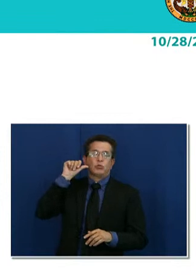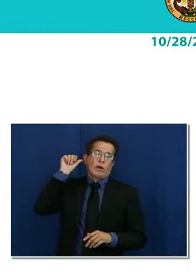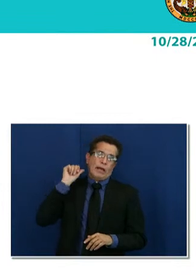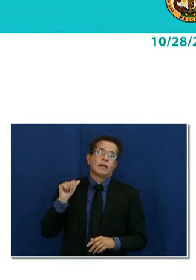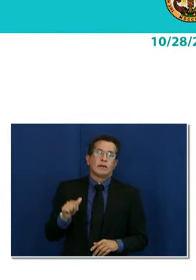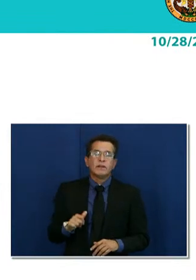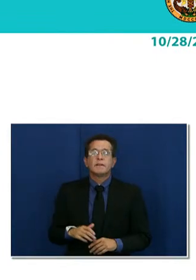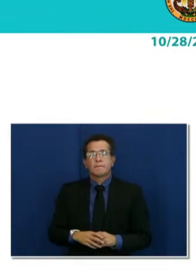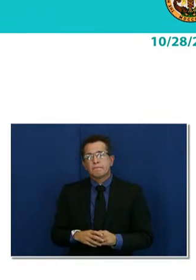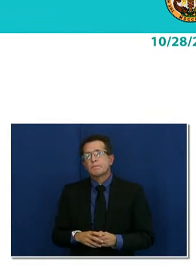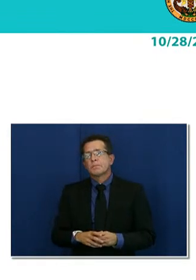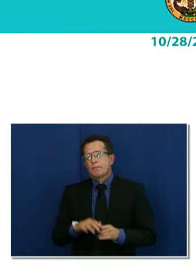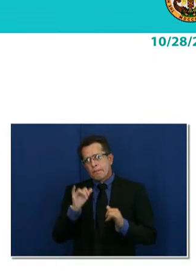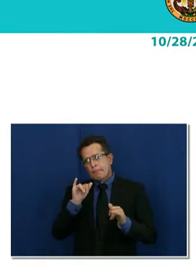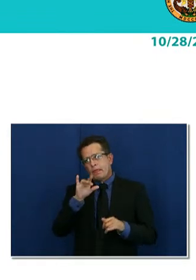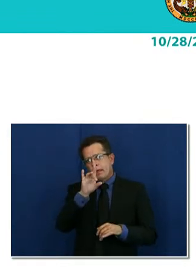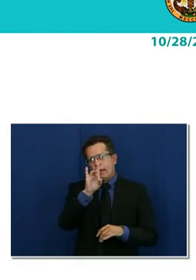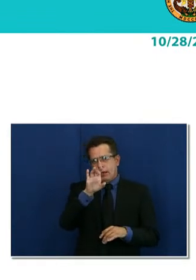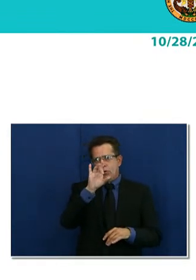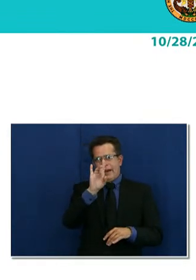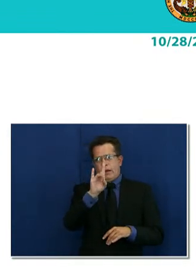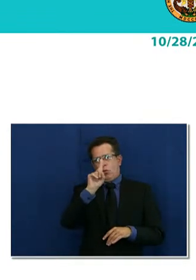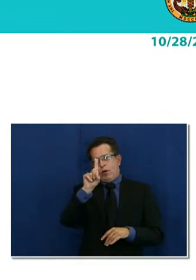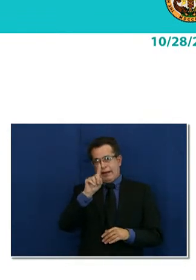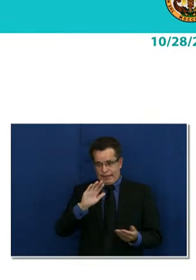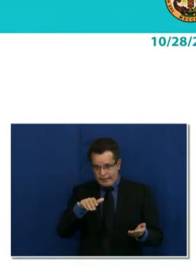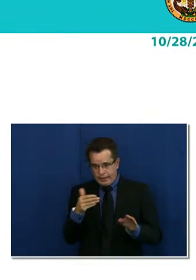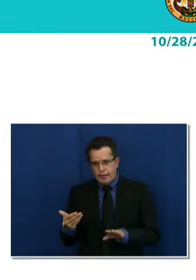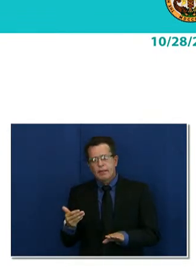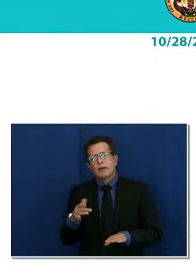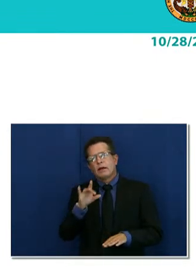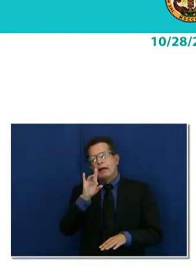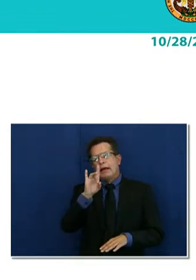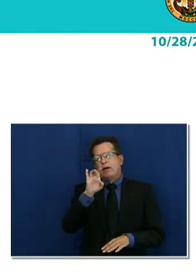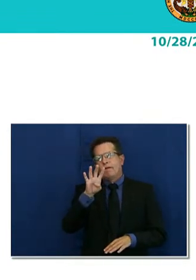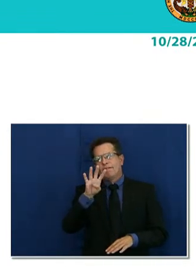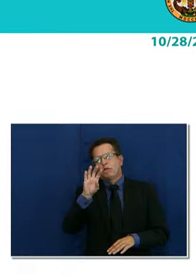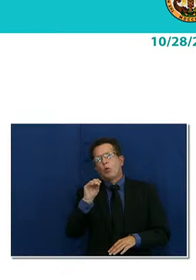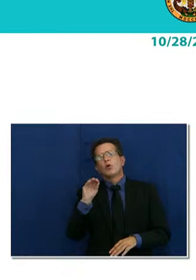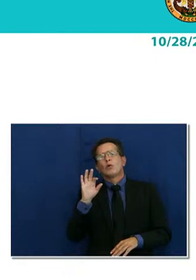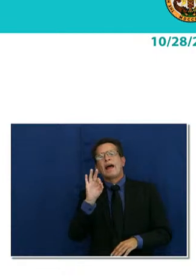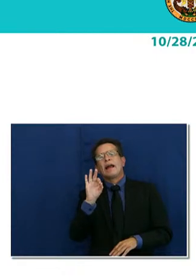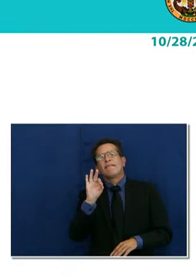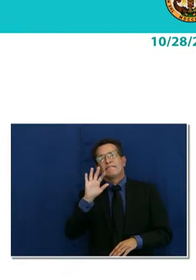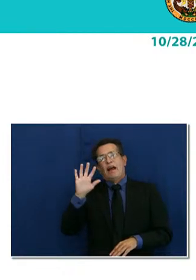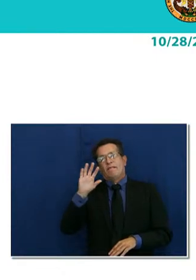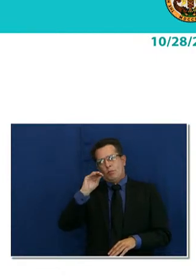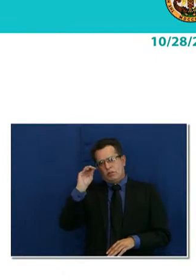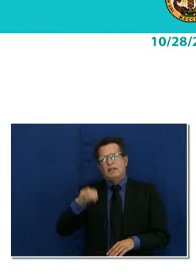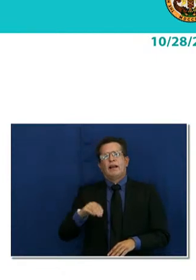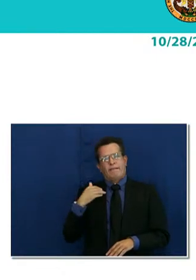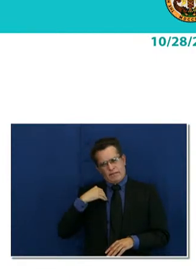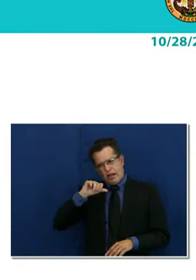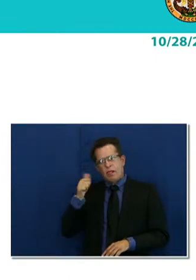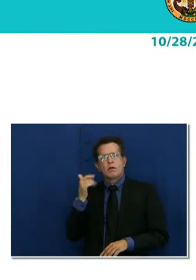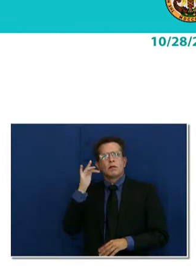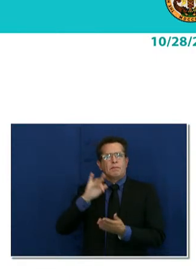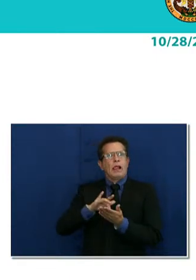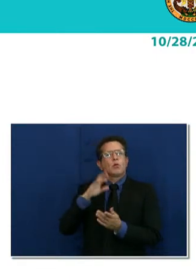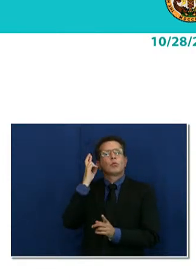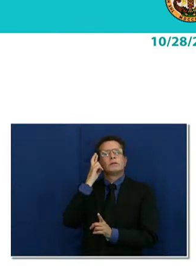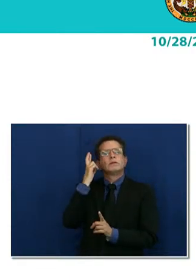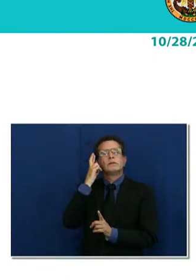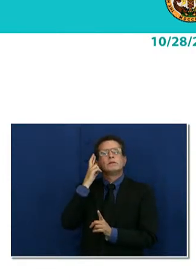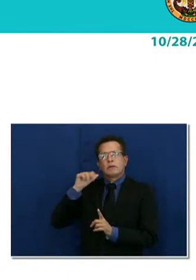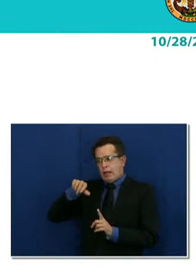Now, of the 881 deaths, 840, or 95%, have had underlying medical conditions,